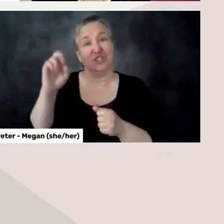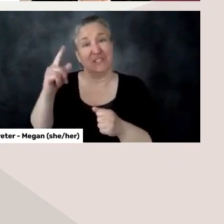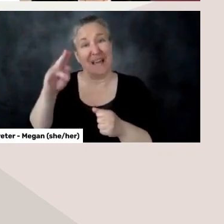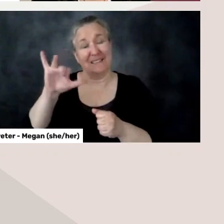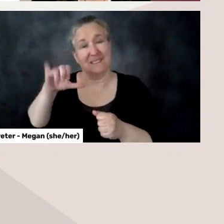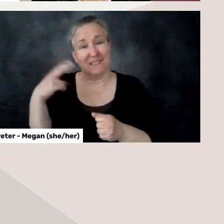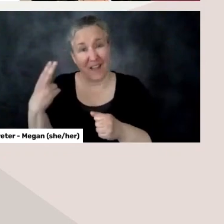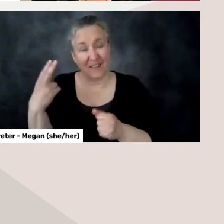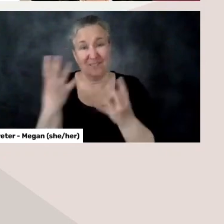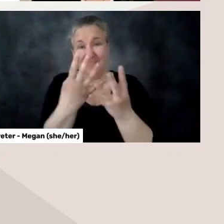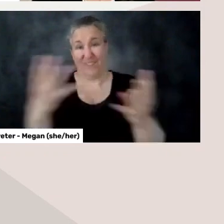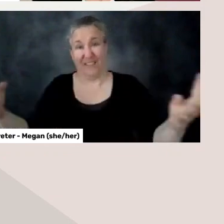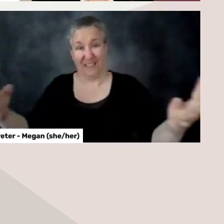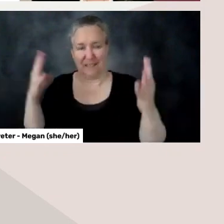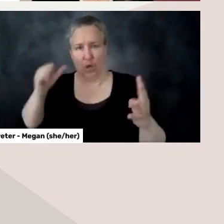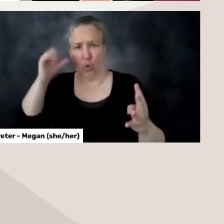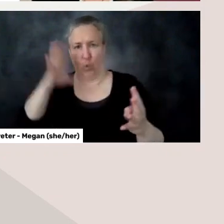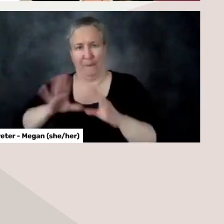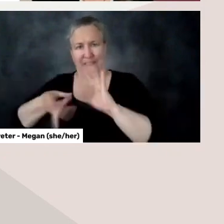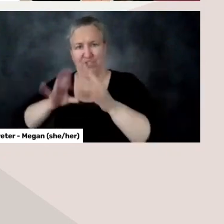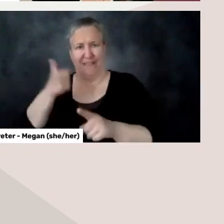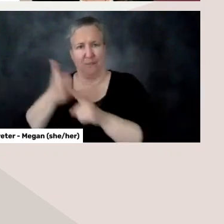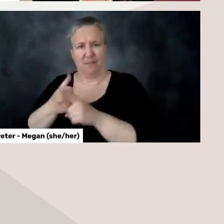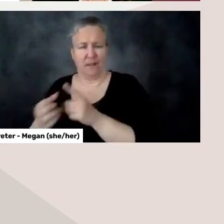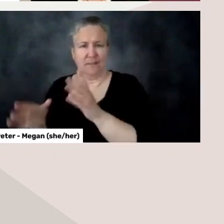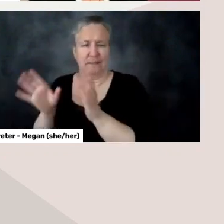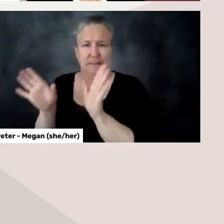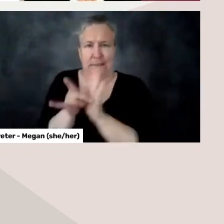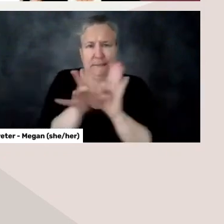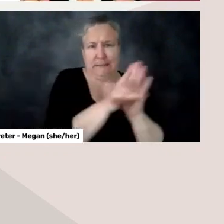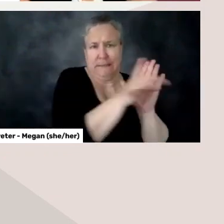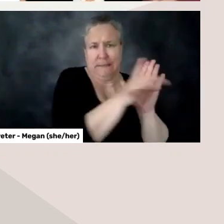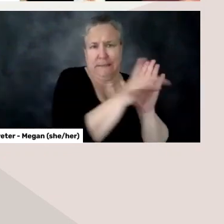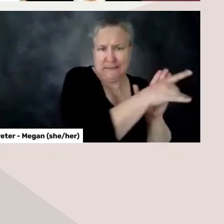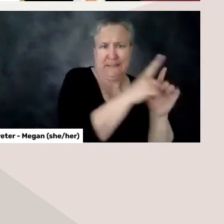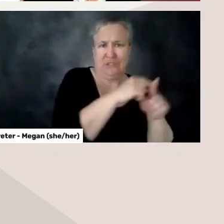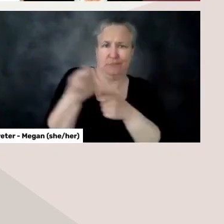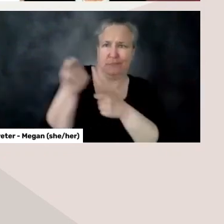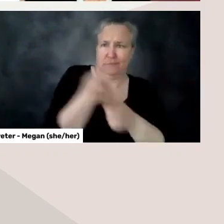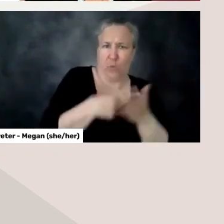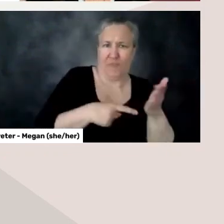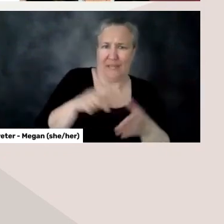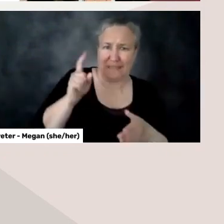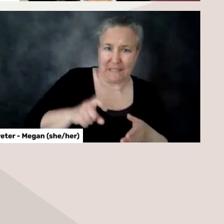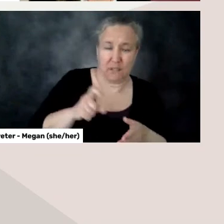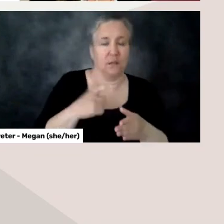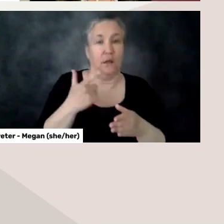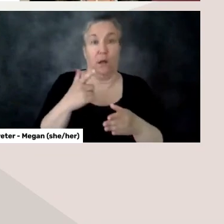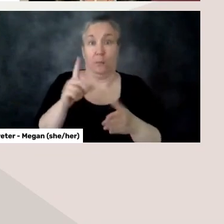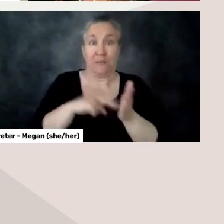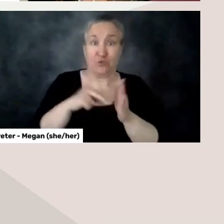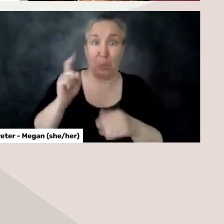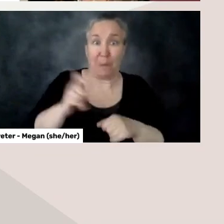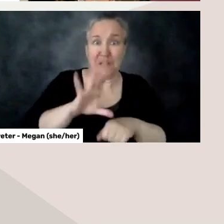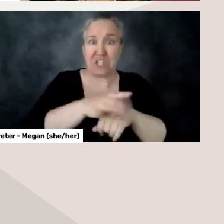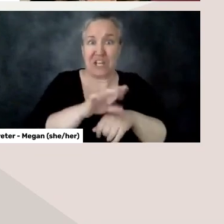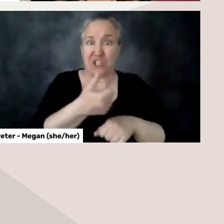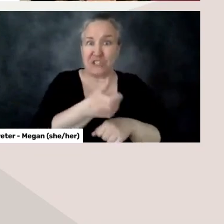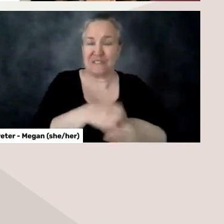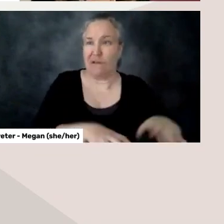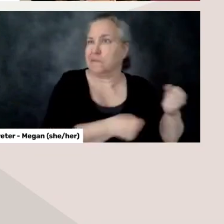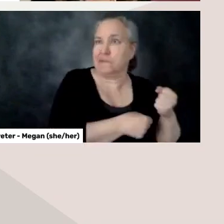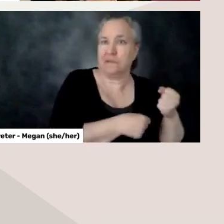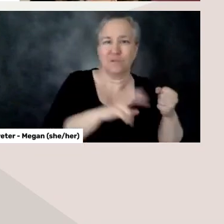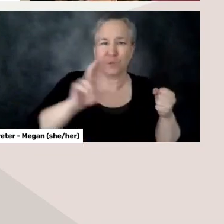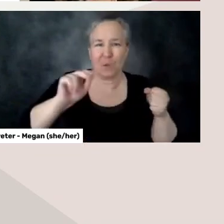get Herceptin. So you don't have to do that, but there are so many ways that you can get involved. And it's so many people that